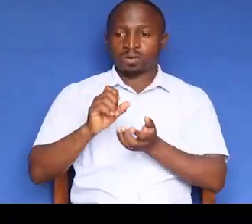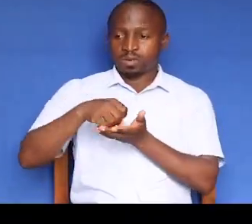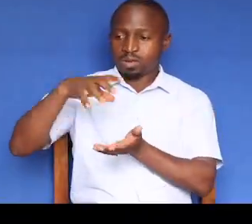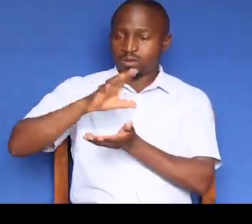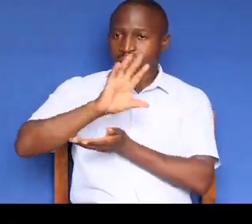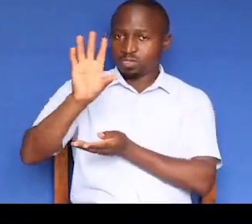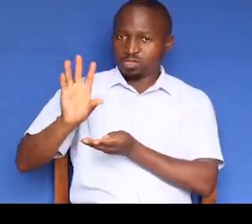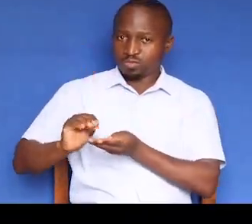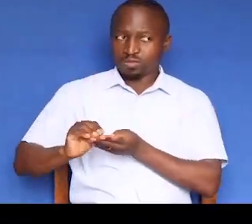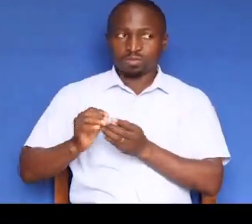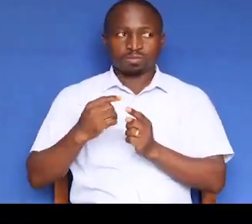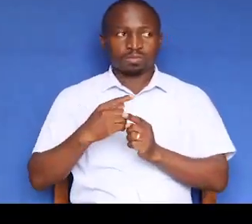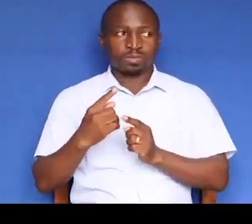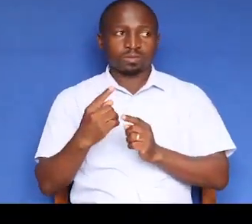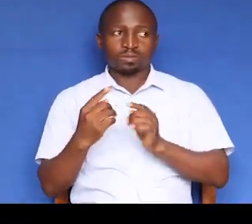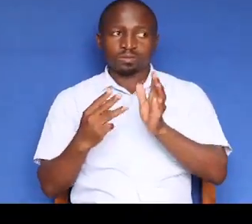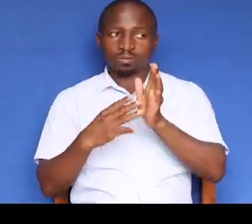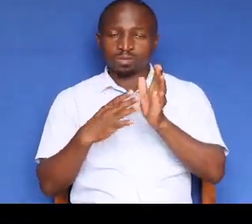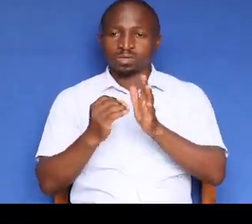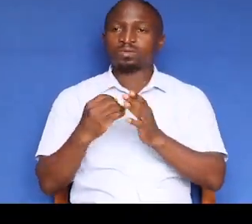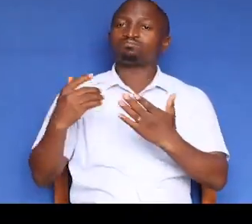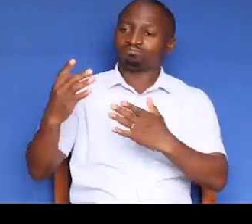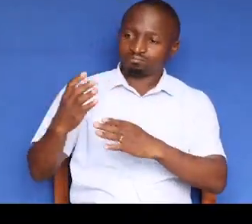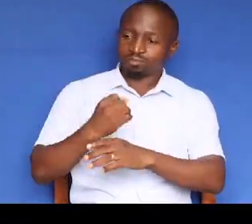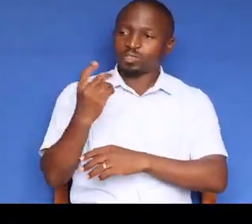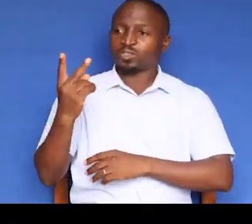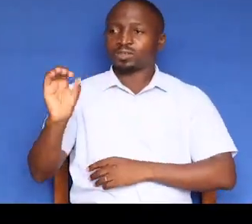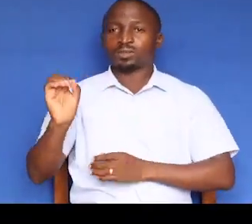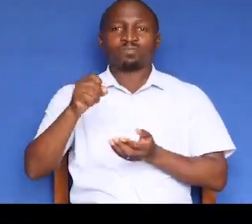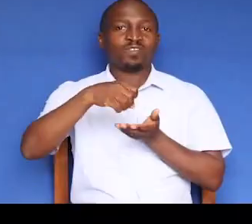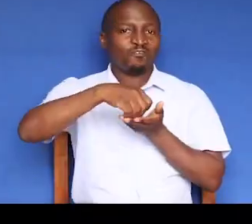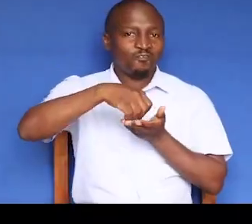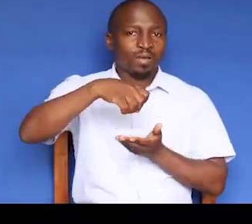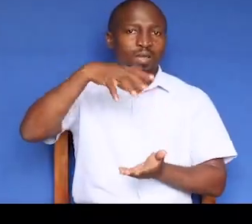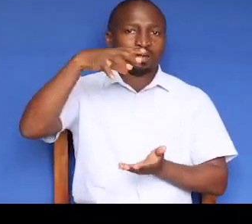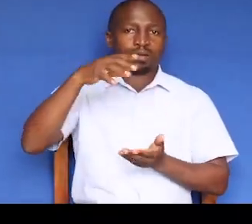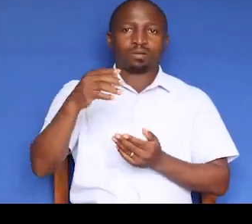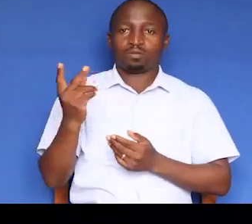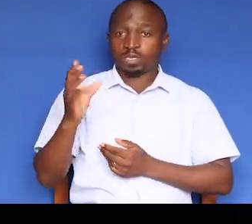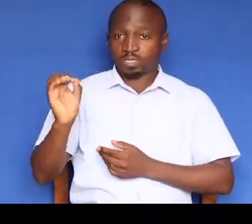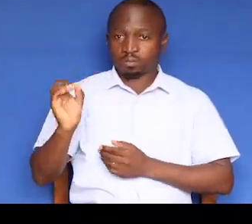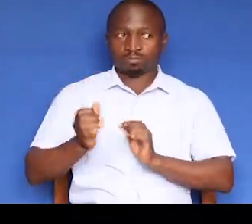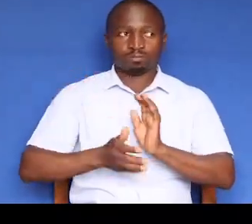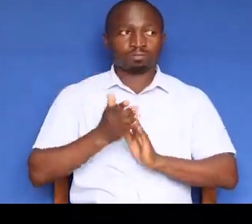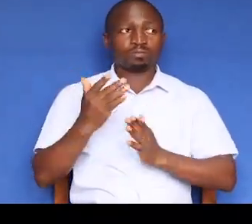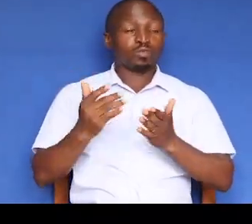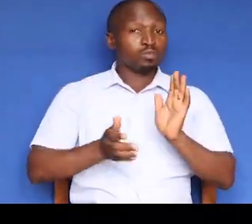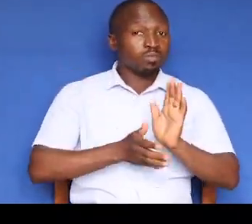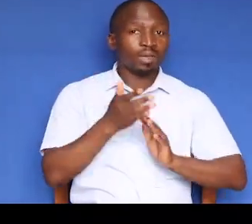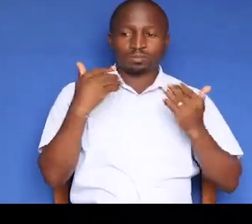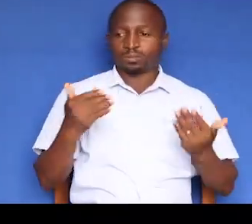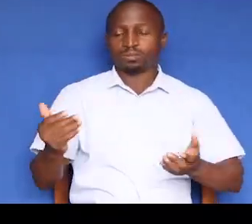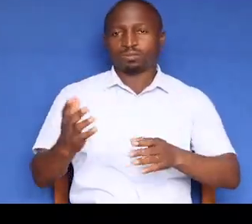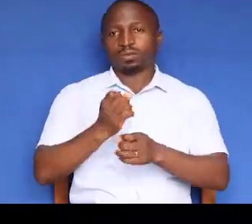total cost. Here we get 20. This is a profit. Now we have started to